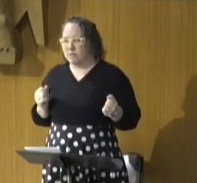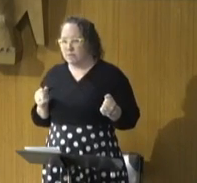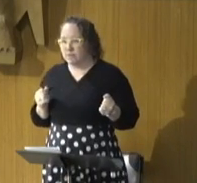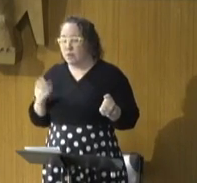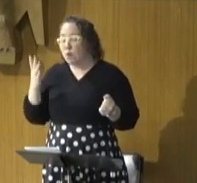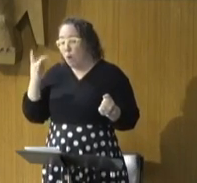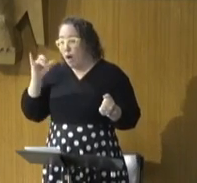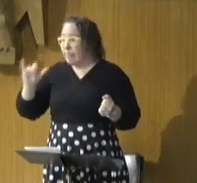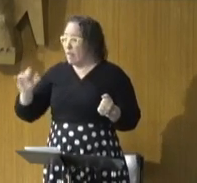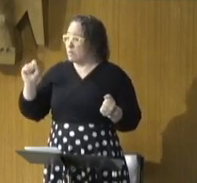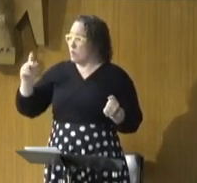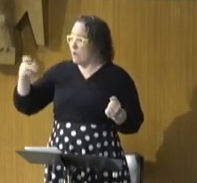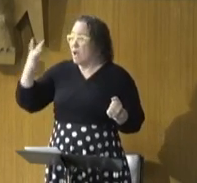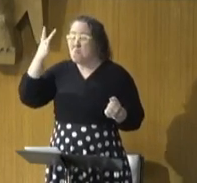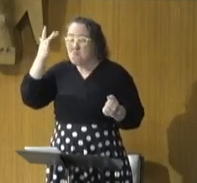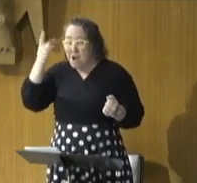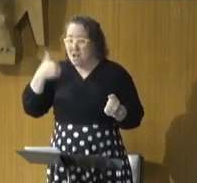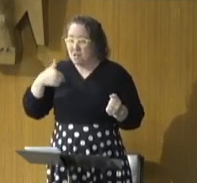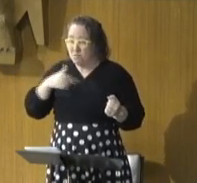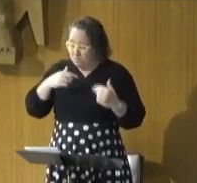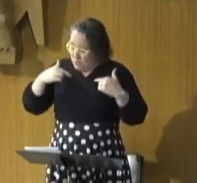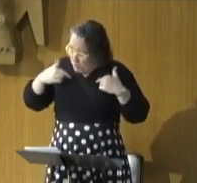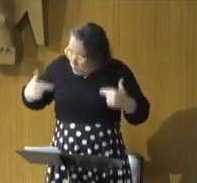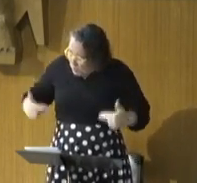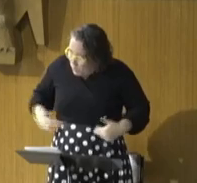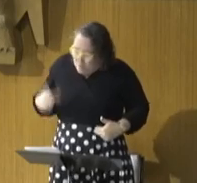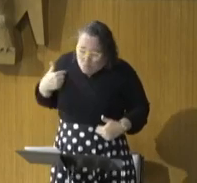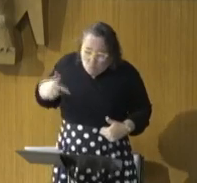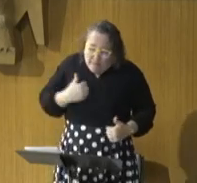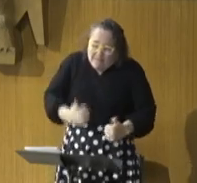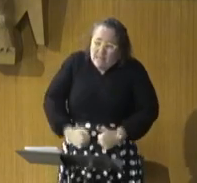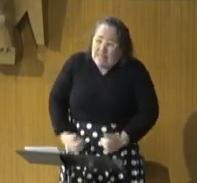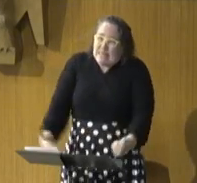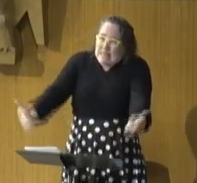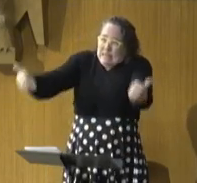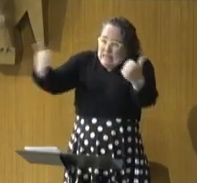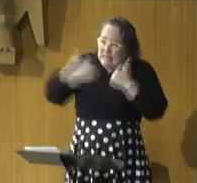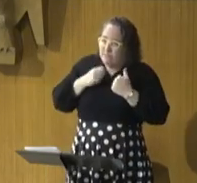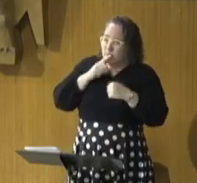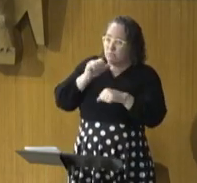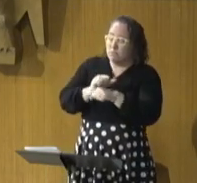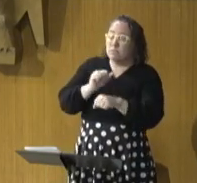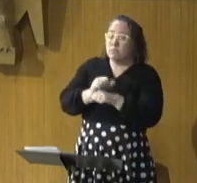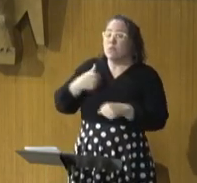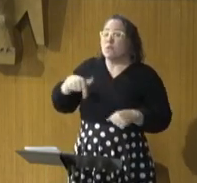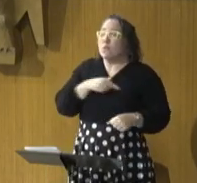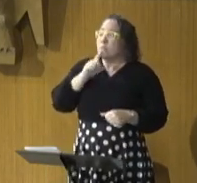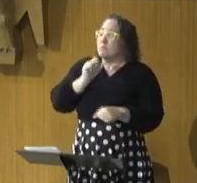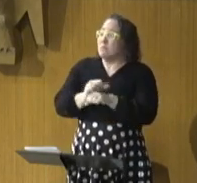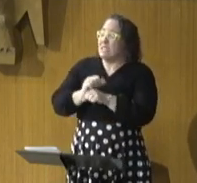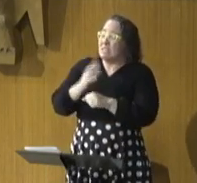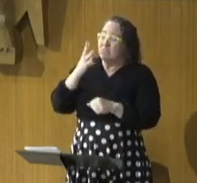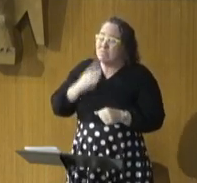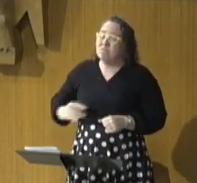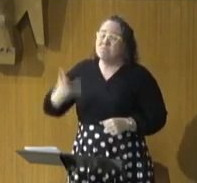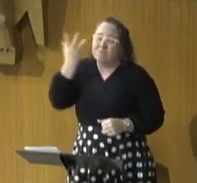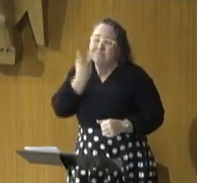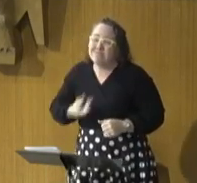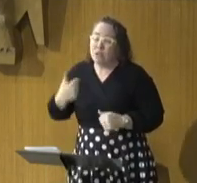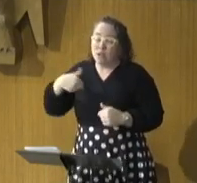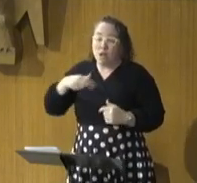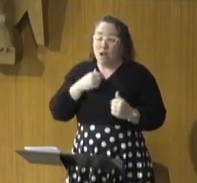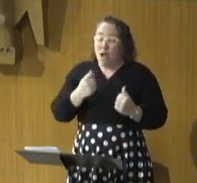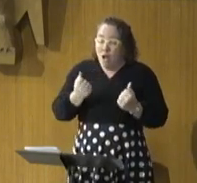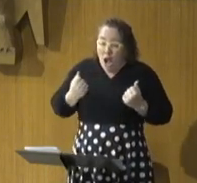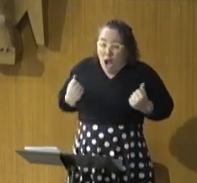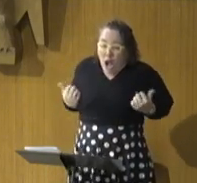and it proves we have lived some life. We are still standing, the flames did not consume us,